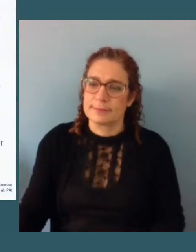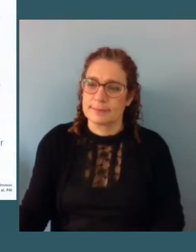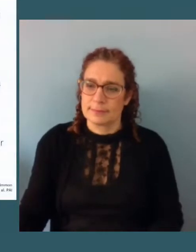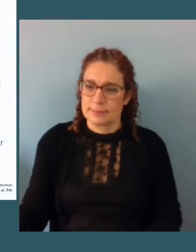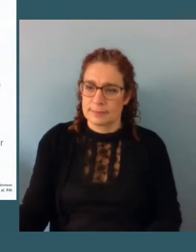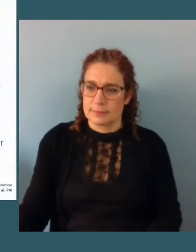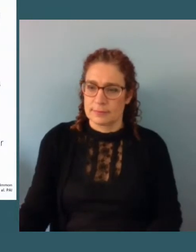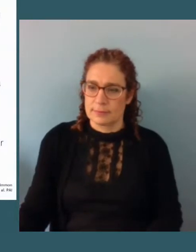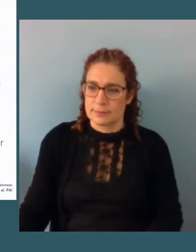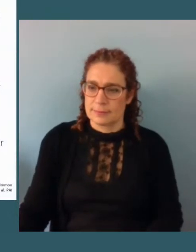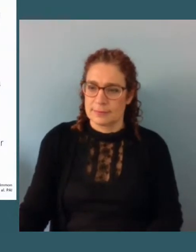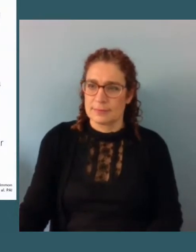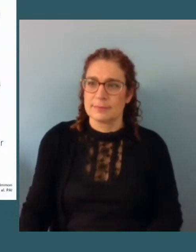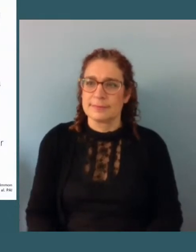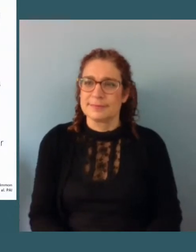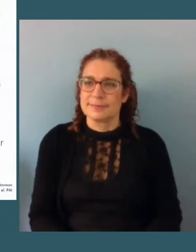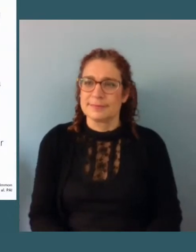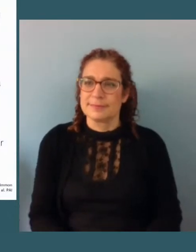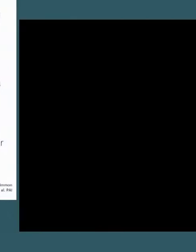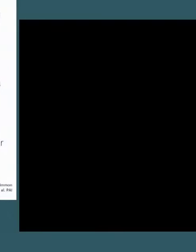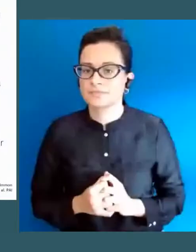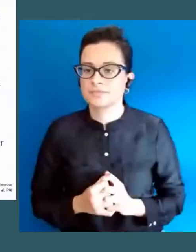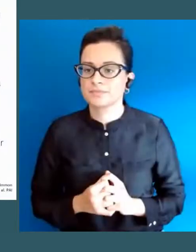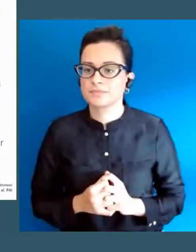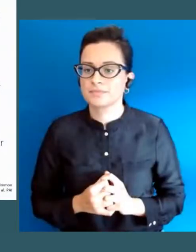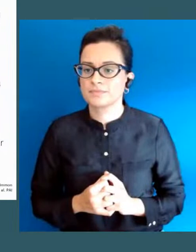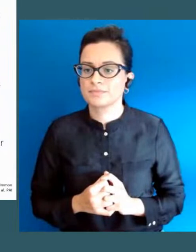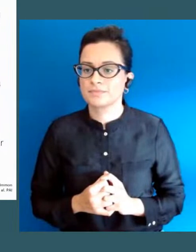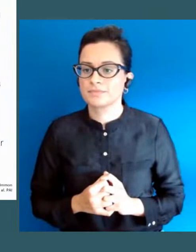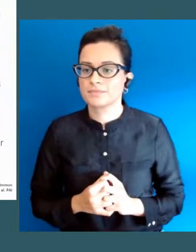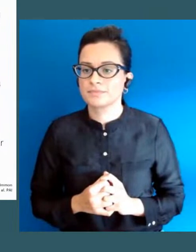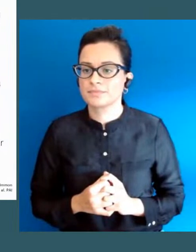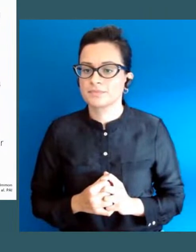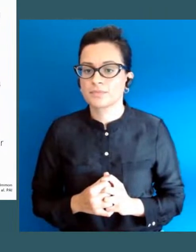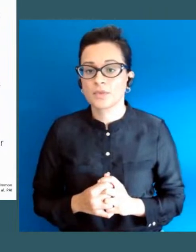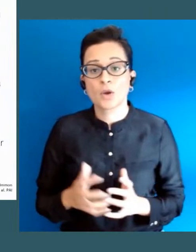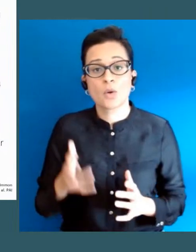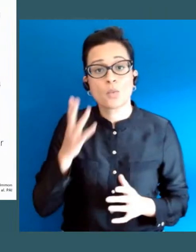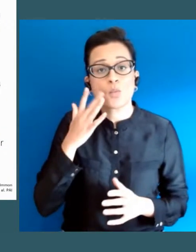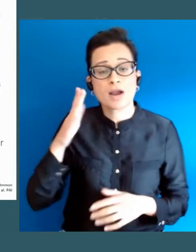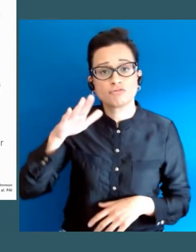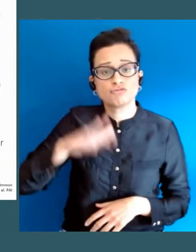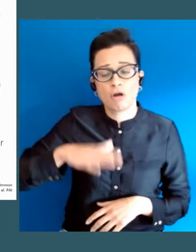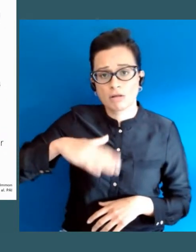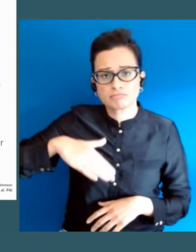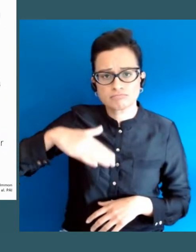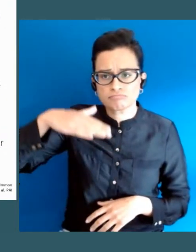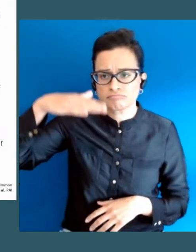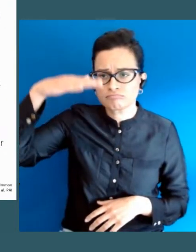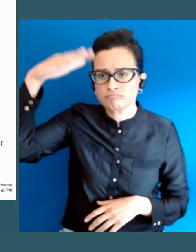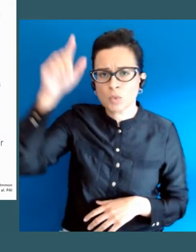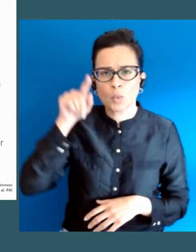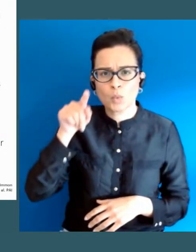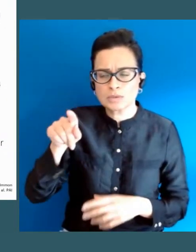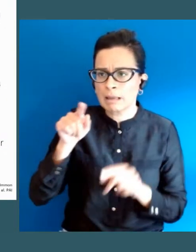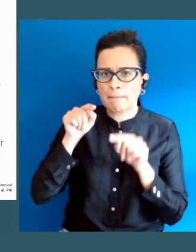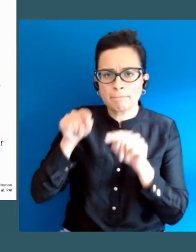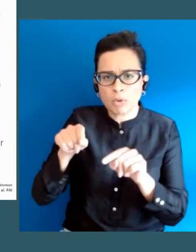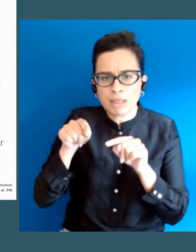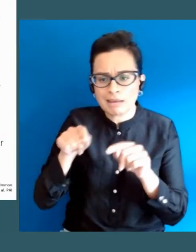And as the child grows, we see the bullying can continue, but then